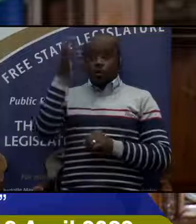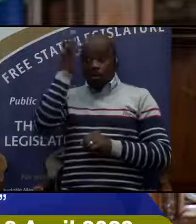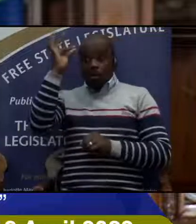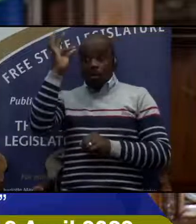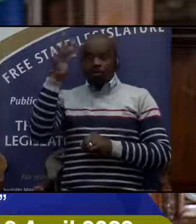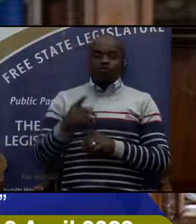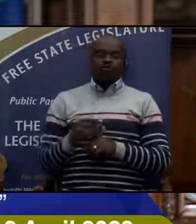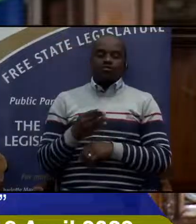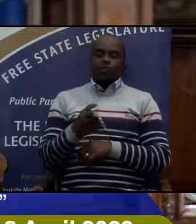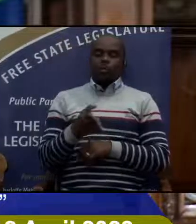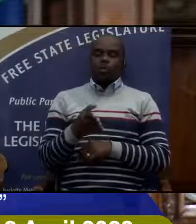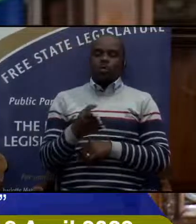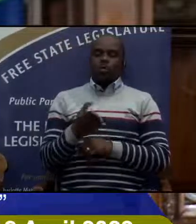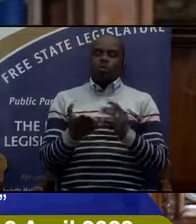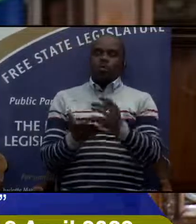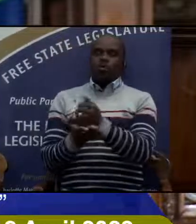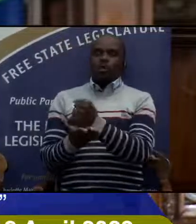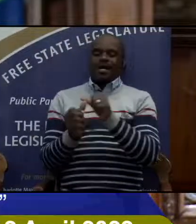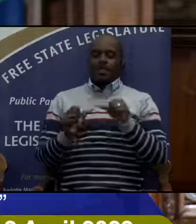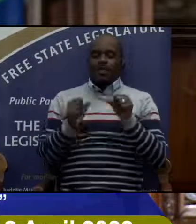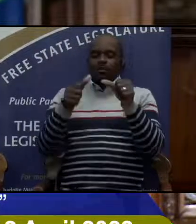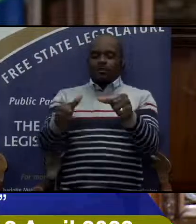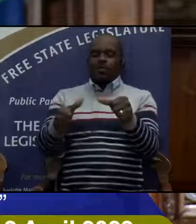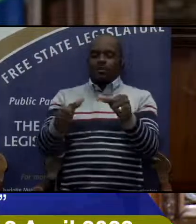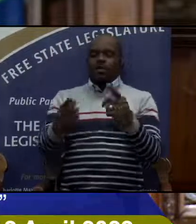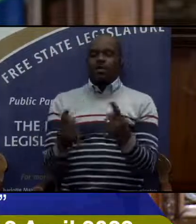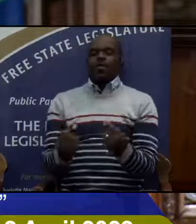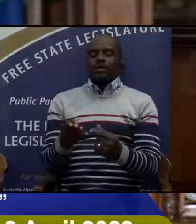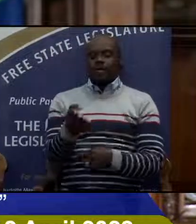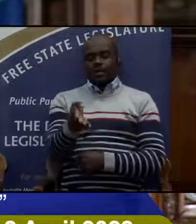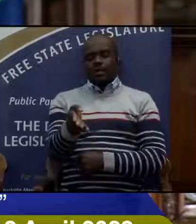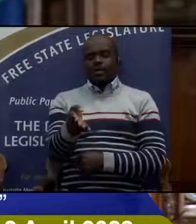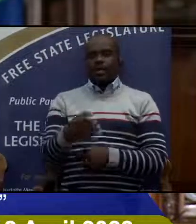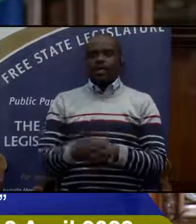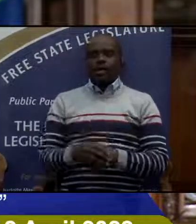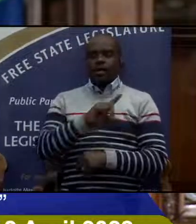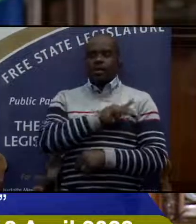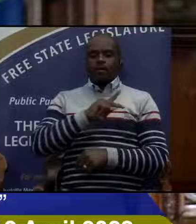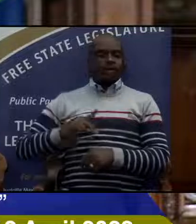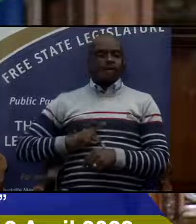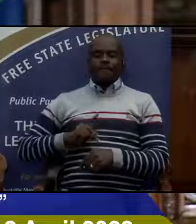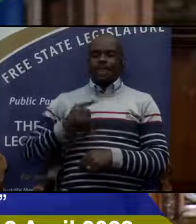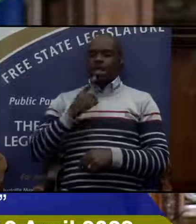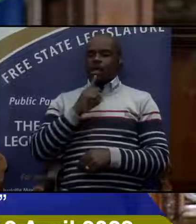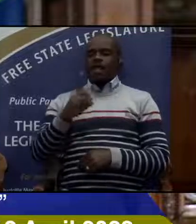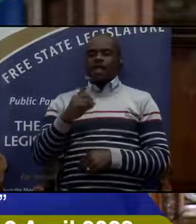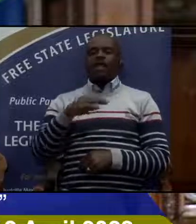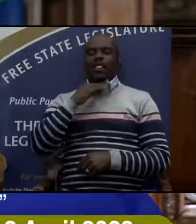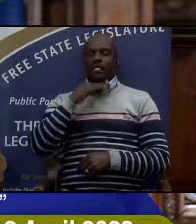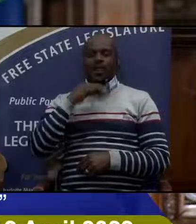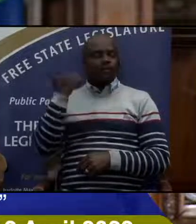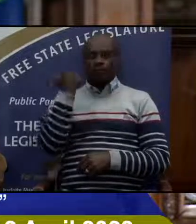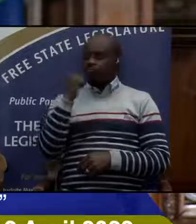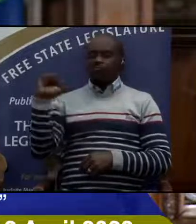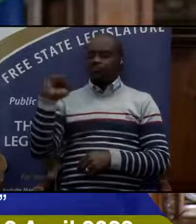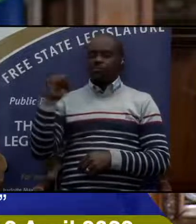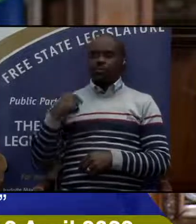So in so doing, Madam Premier, we are saying it's not enough to come with